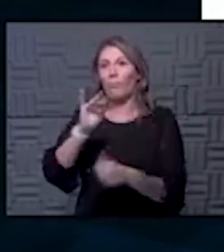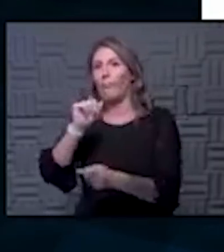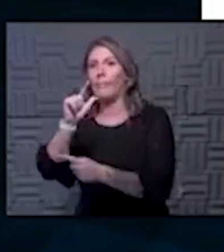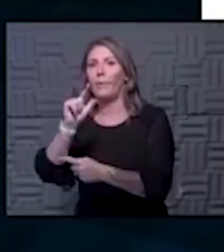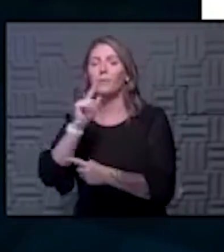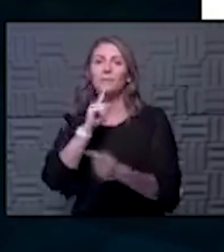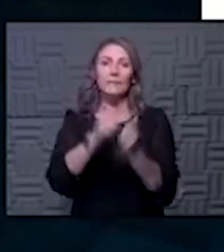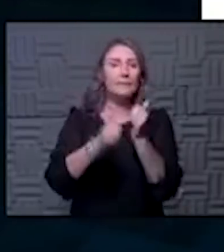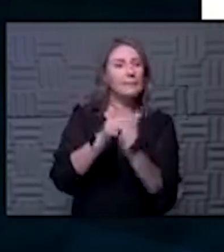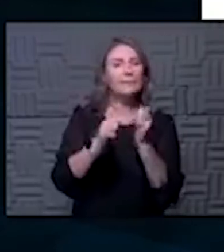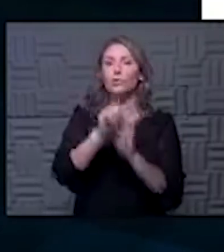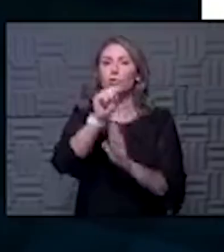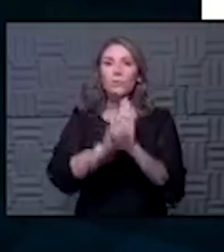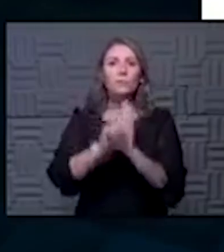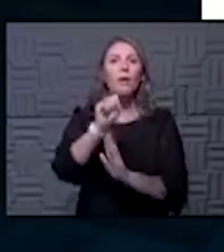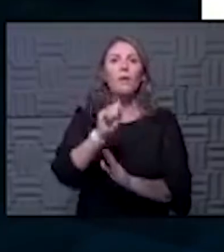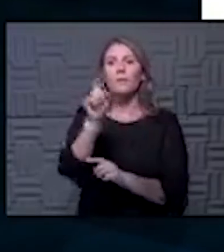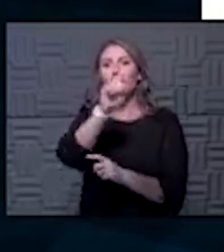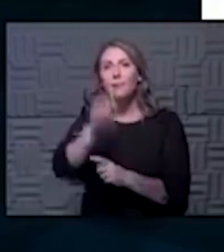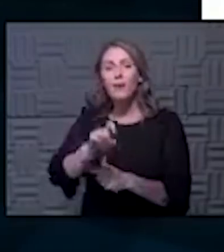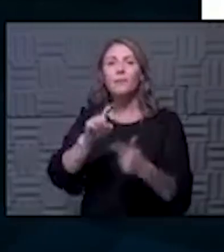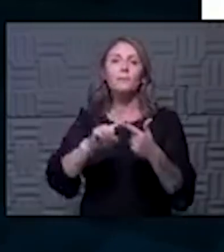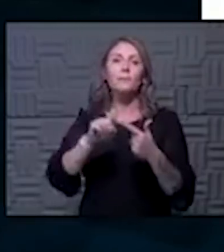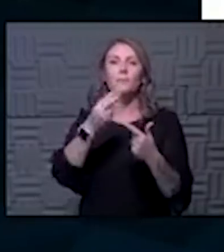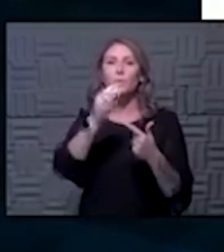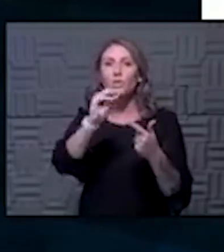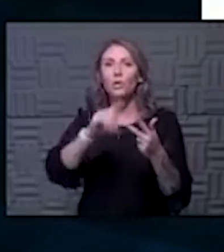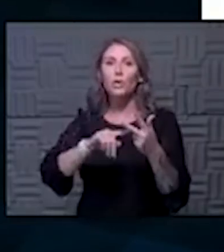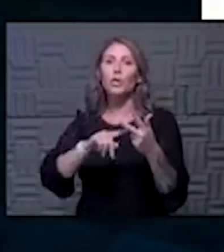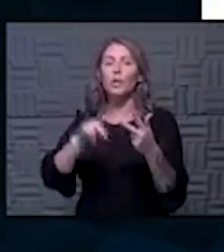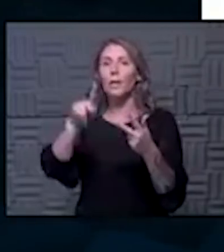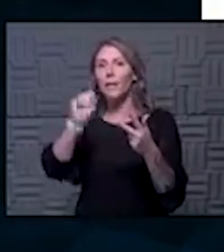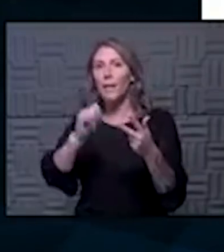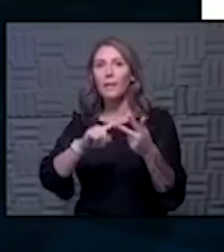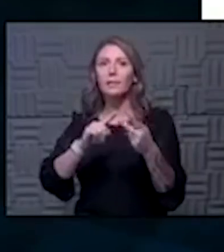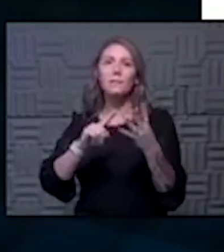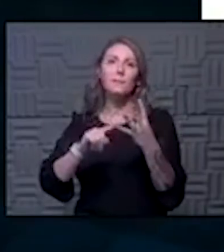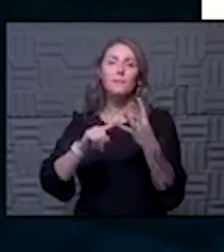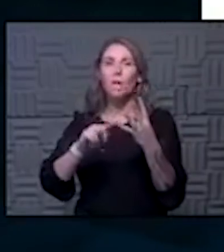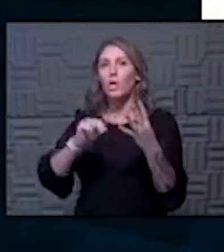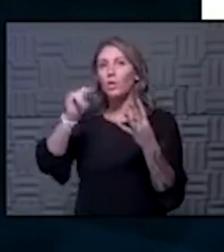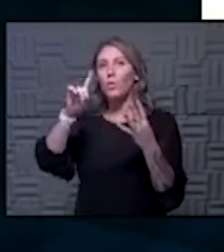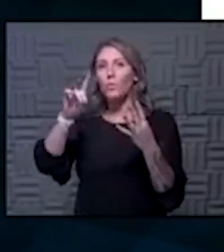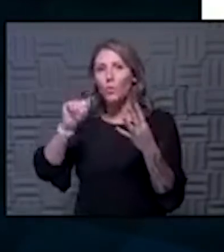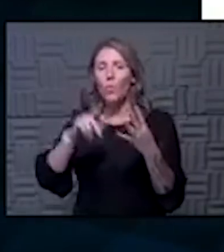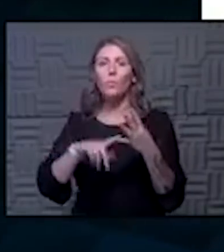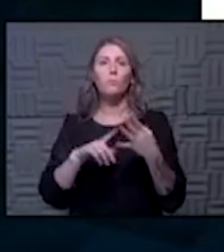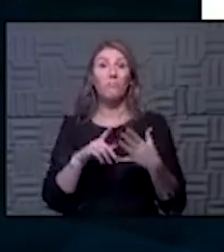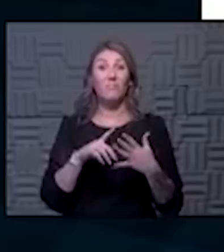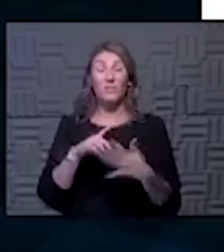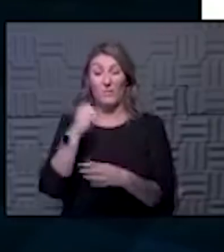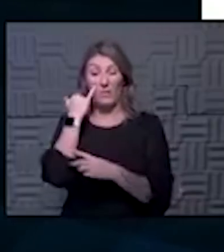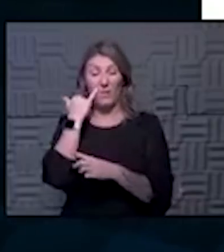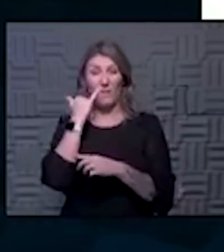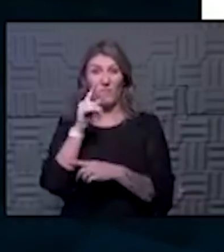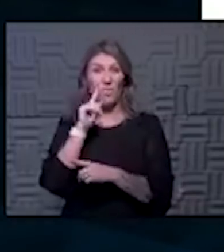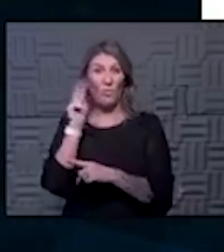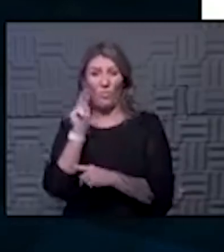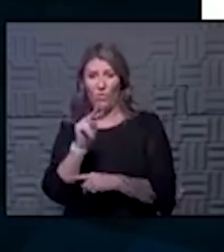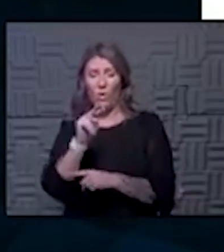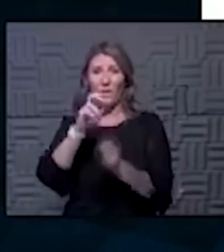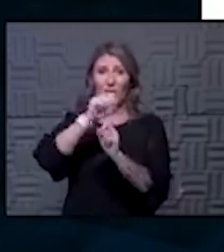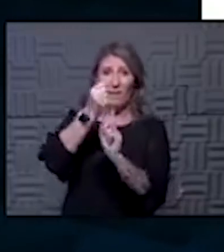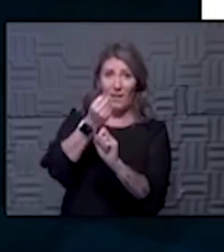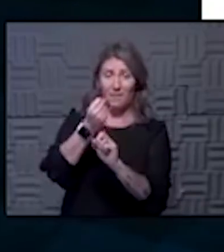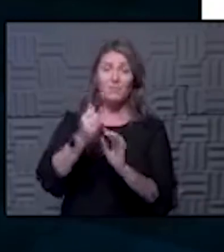same states, Texas, Missouri, Kansas, and North Dakota from left to right. So if we start on the cases side, you can see,